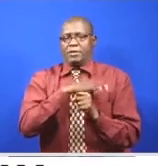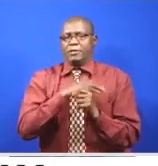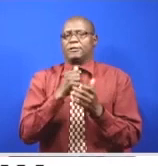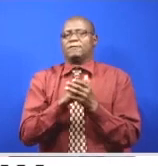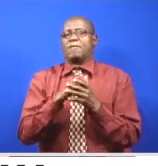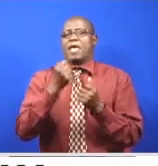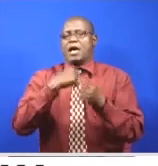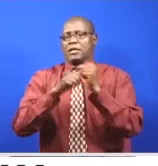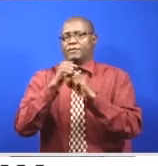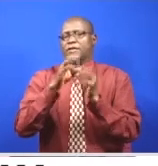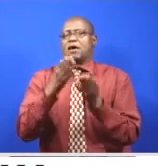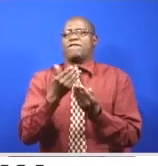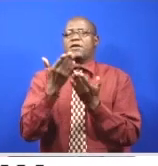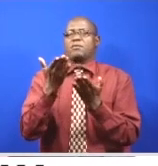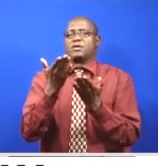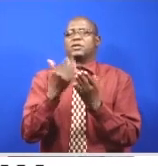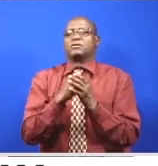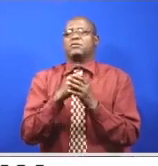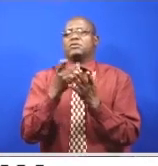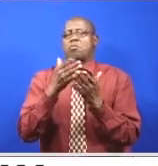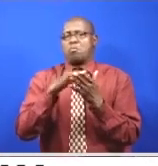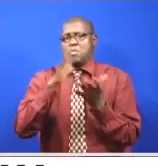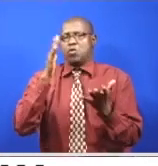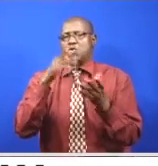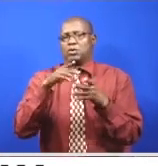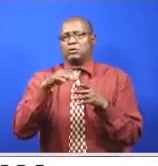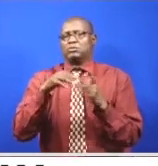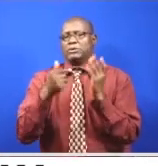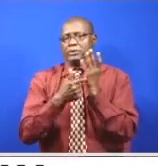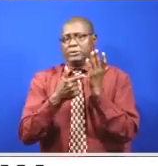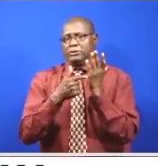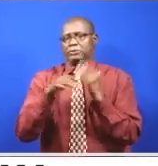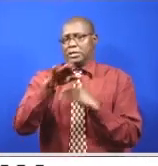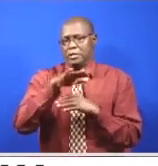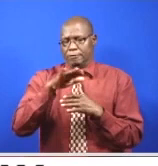activity available to Kenyan content creators on more platforms. My administration,